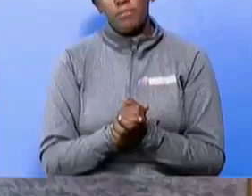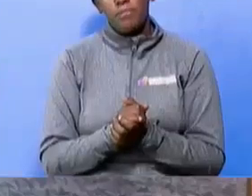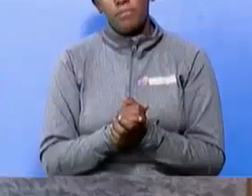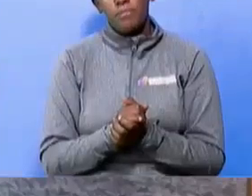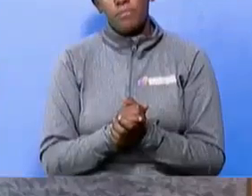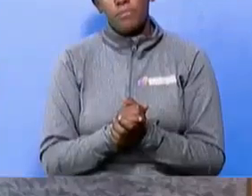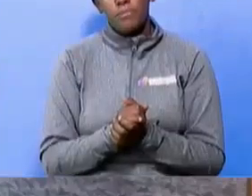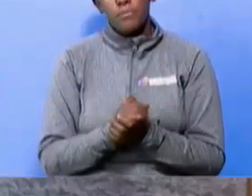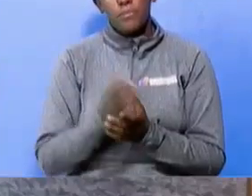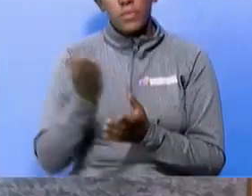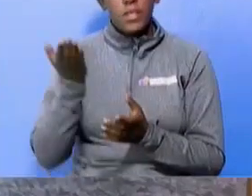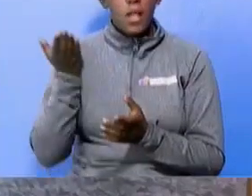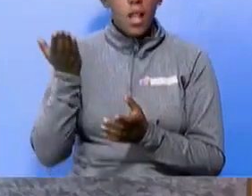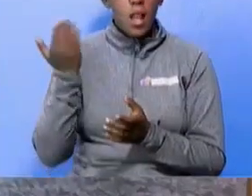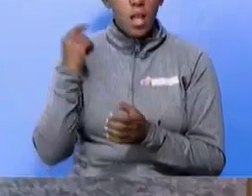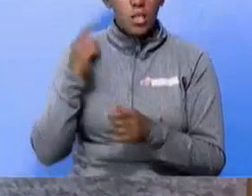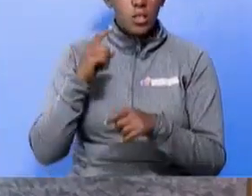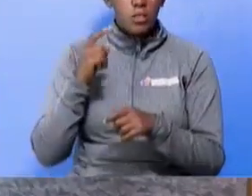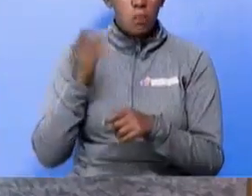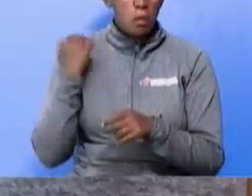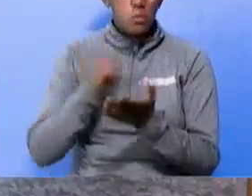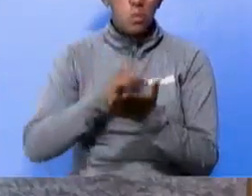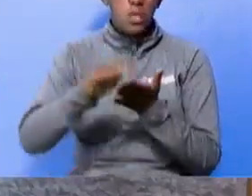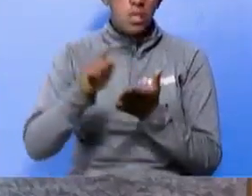Last week.